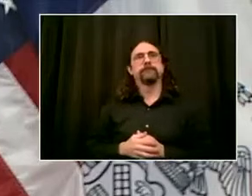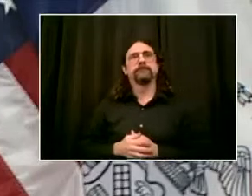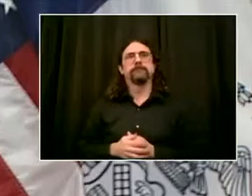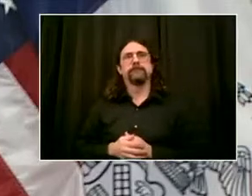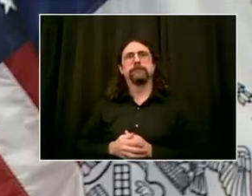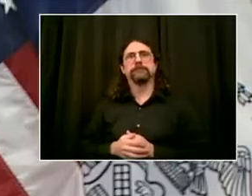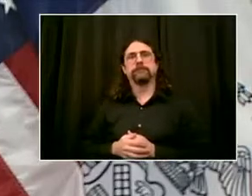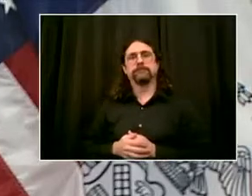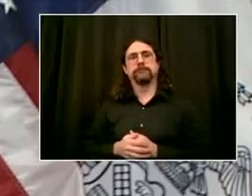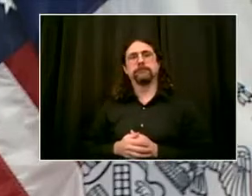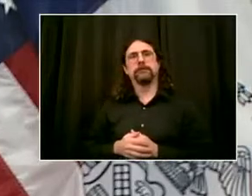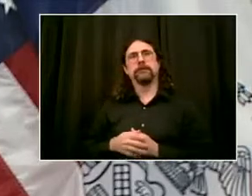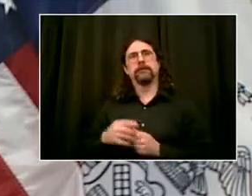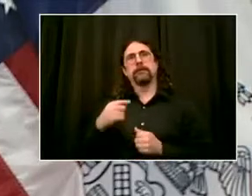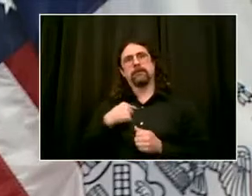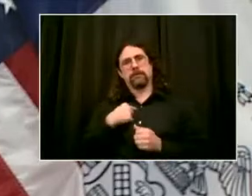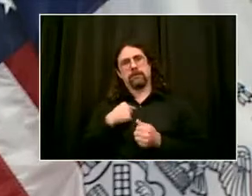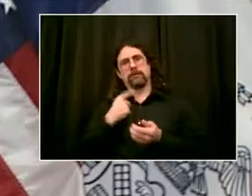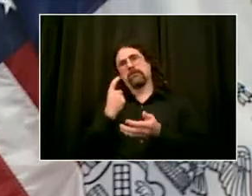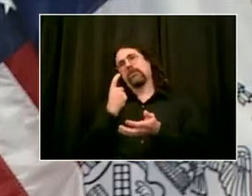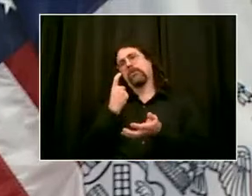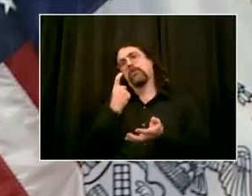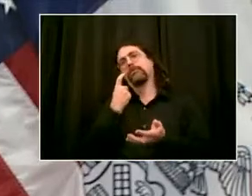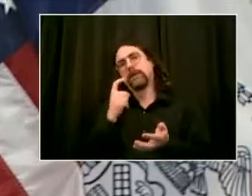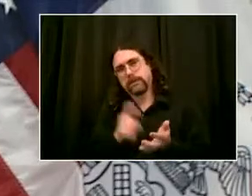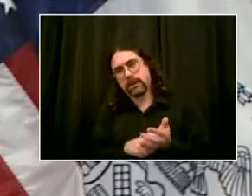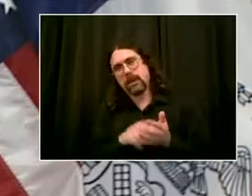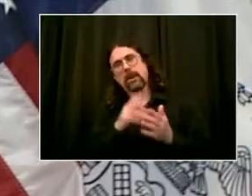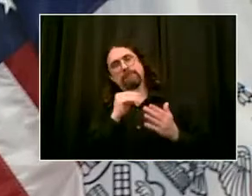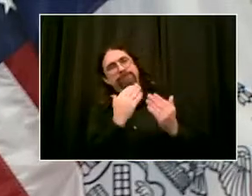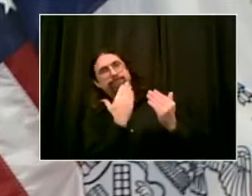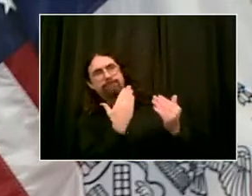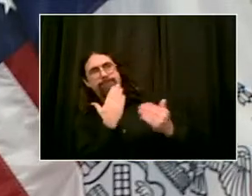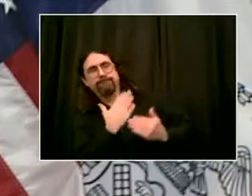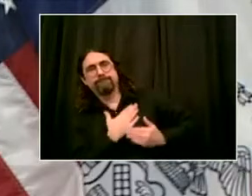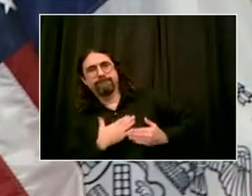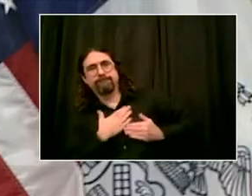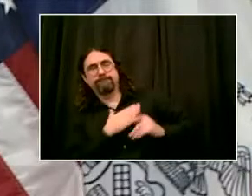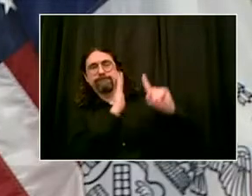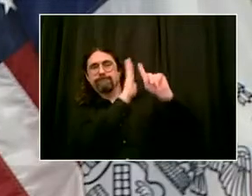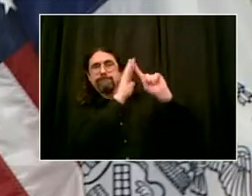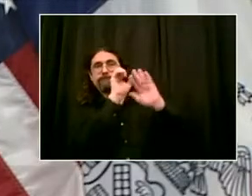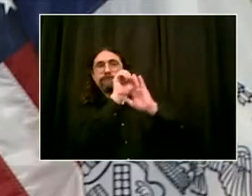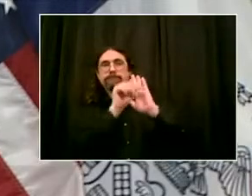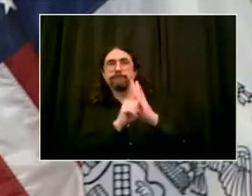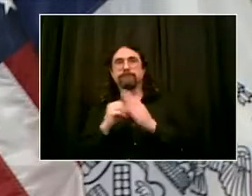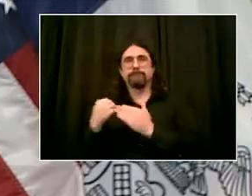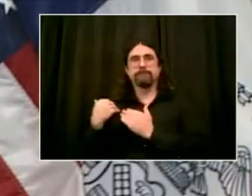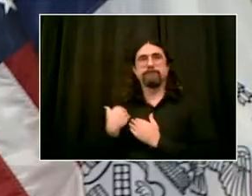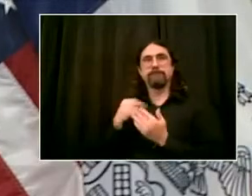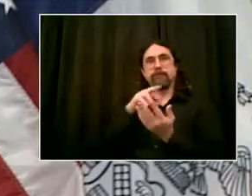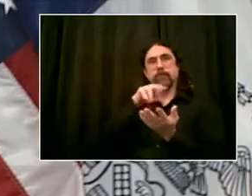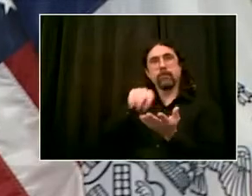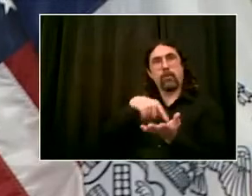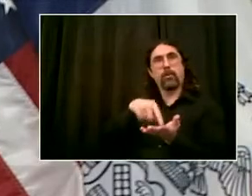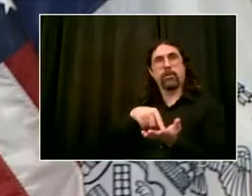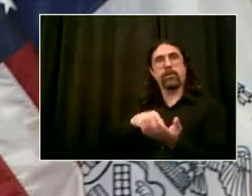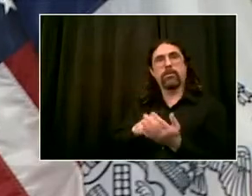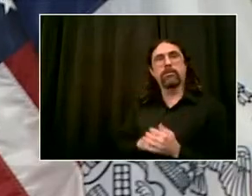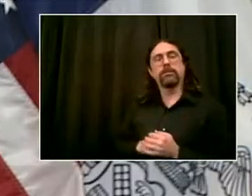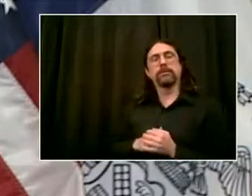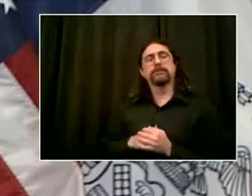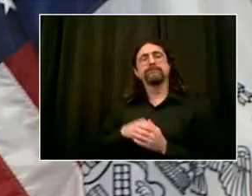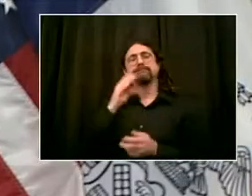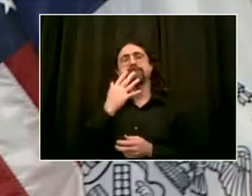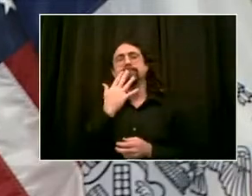orange zones the way they manage orange zones this came in part from the original proposal I put forward when we